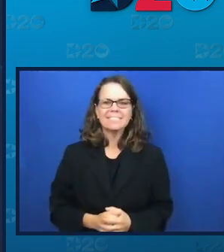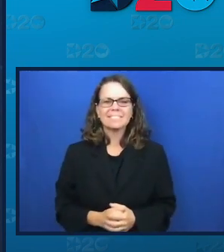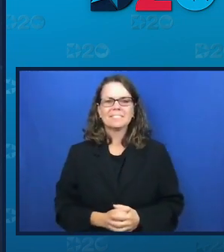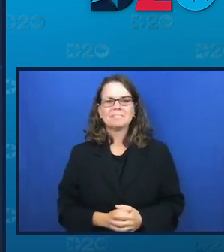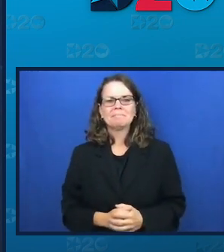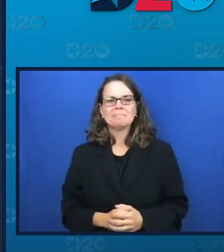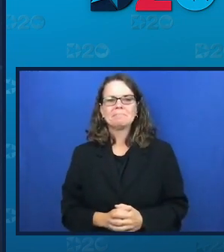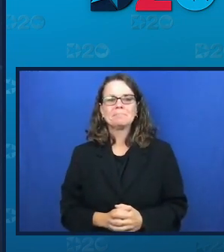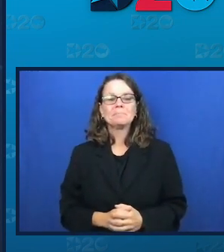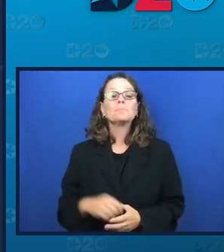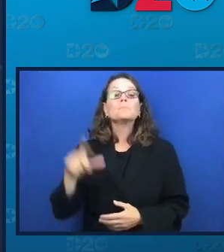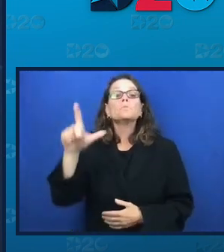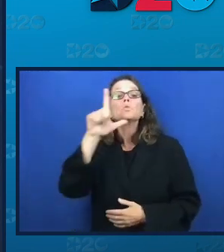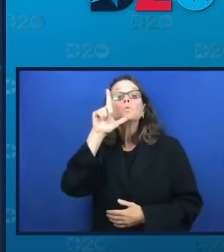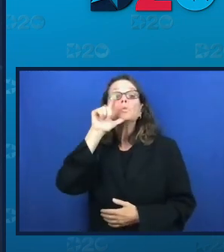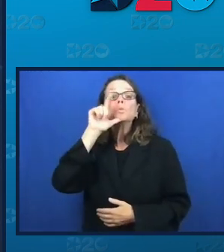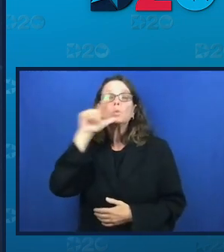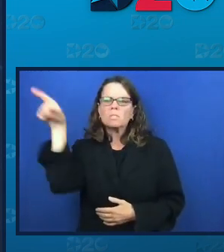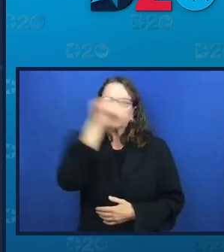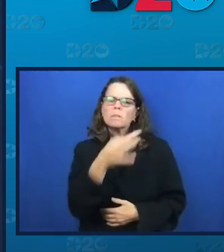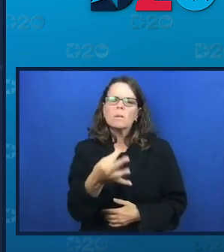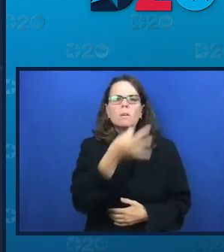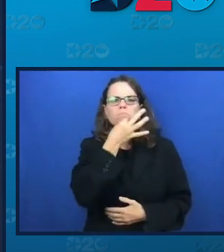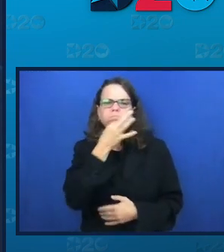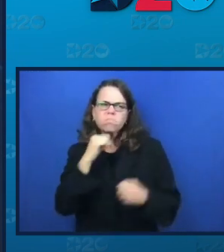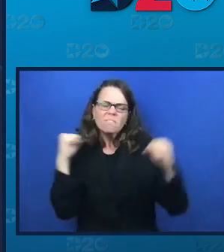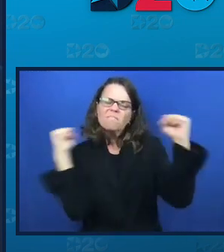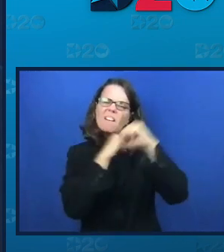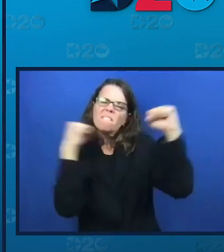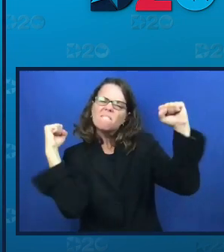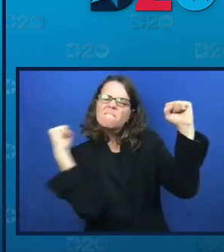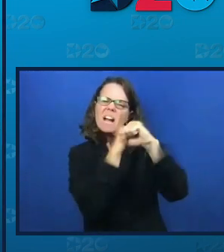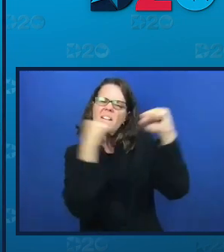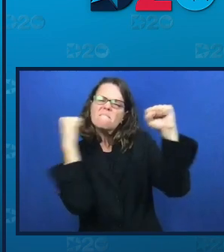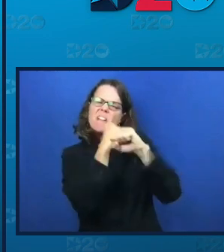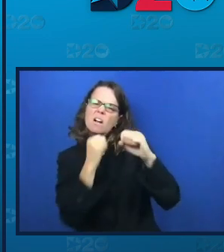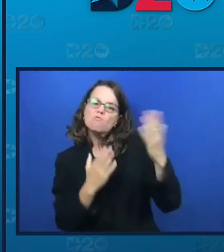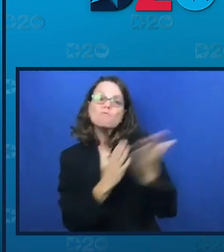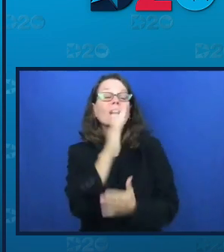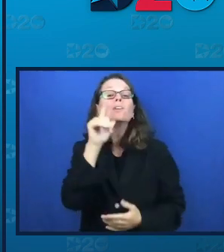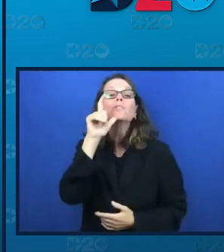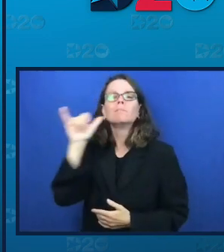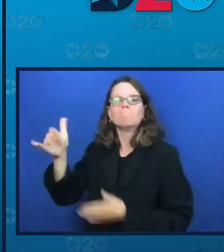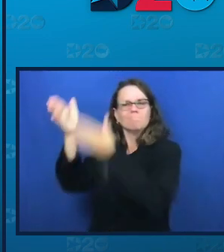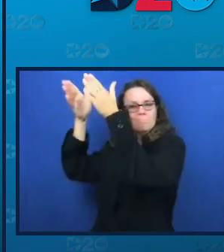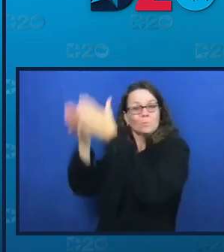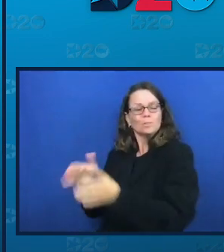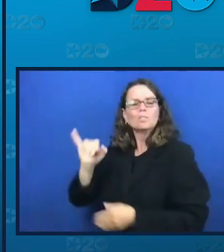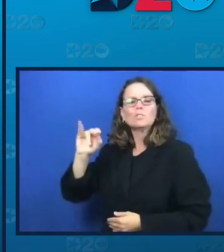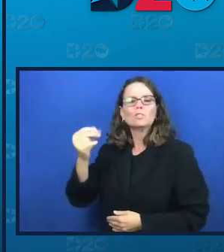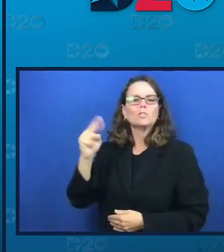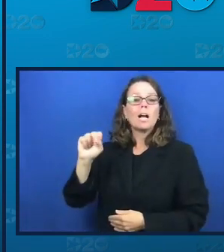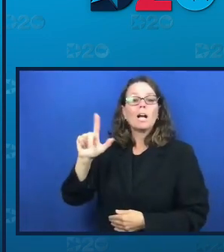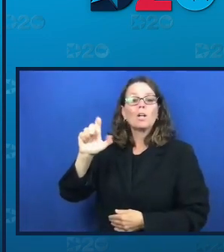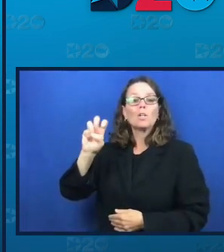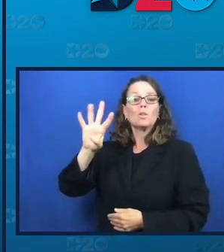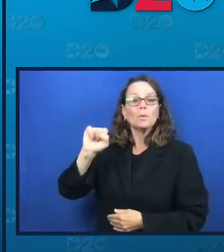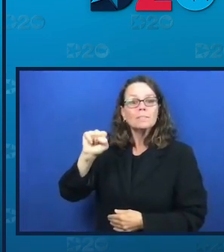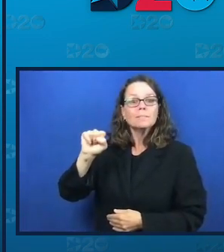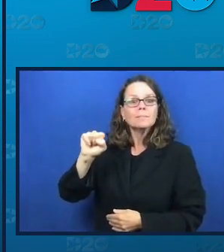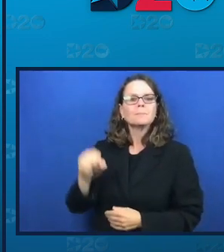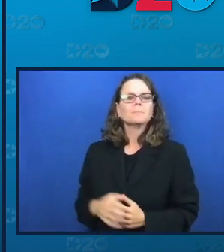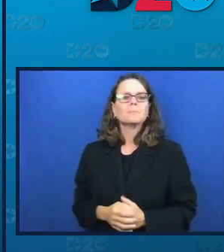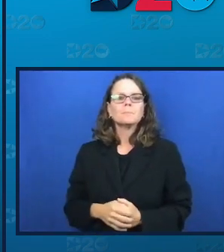his legacy, we have one of our great mayors, Atlanta's Keisha Lance Bottoms. Mayor Bottoms, hello. I know